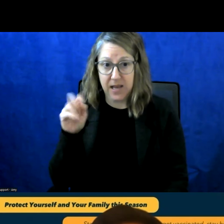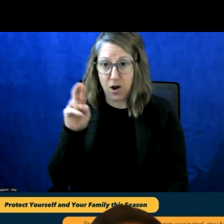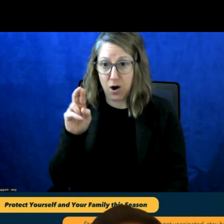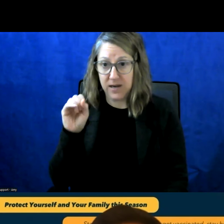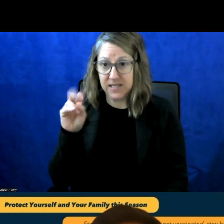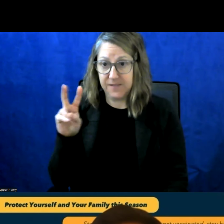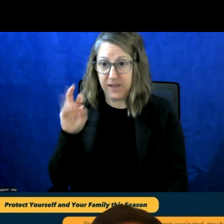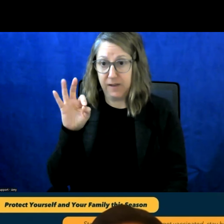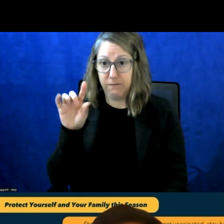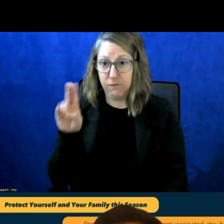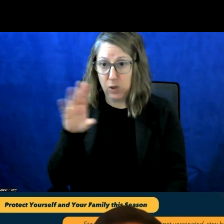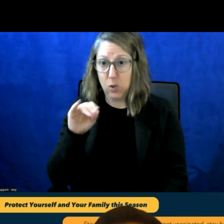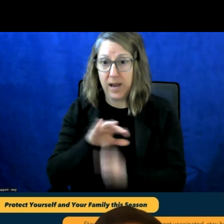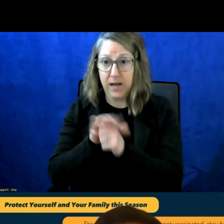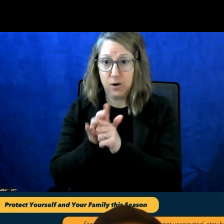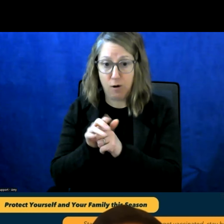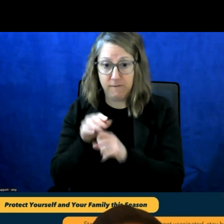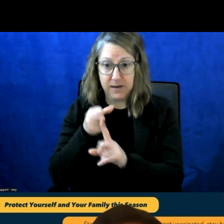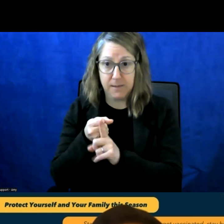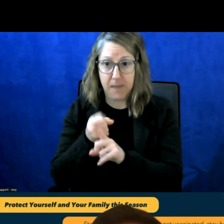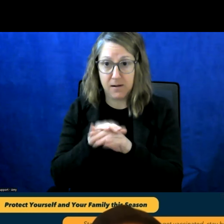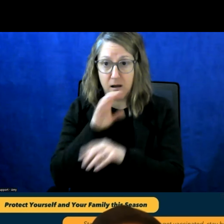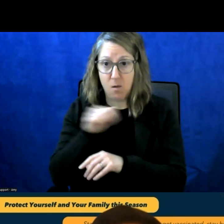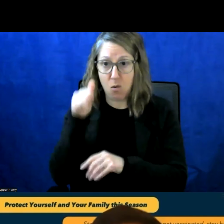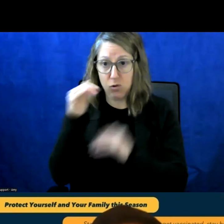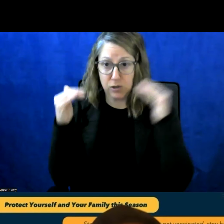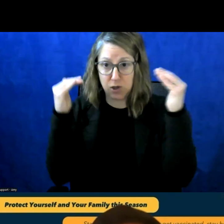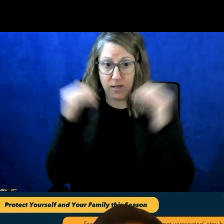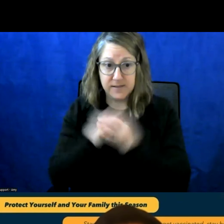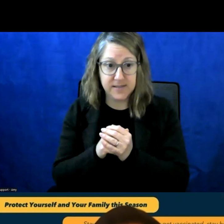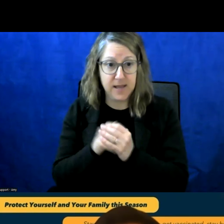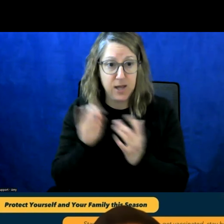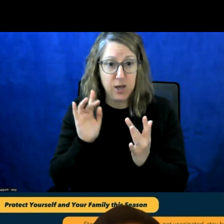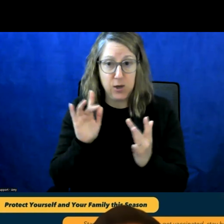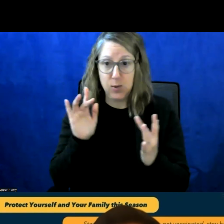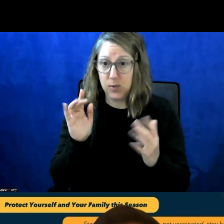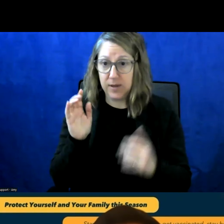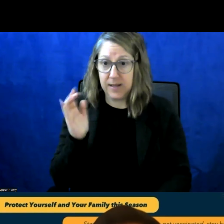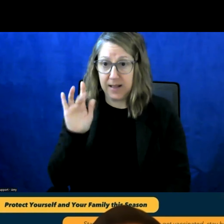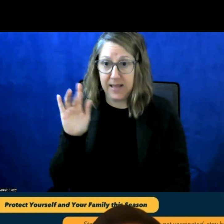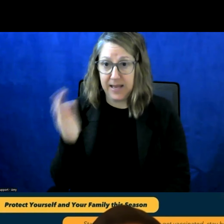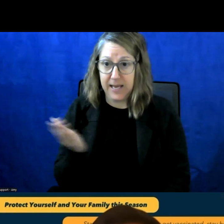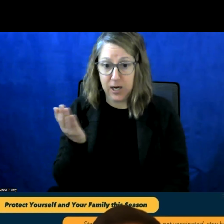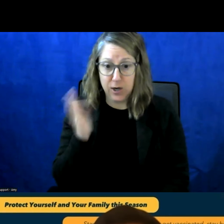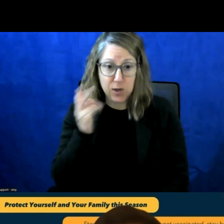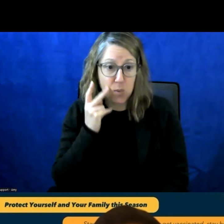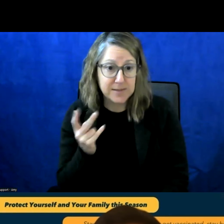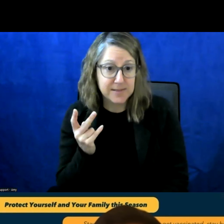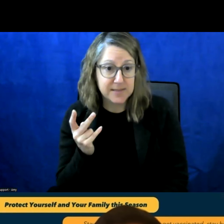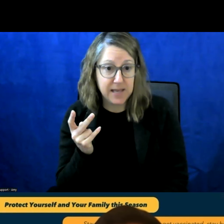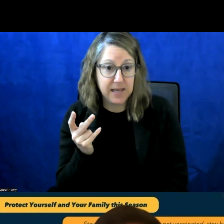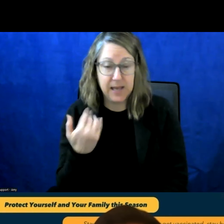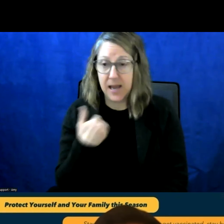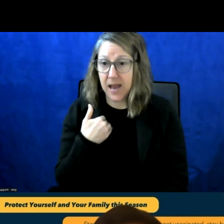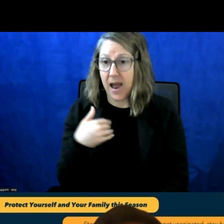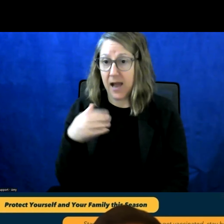COVID-19 impacts on older adults. If you click here, you will see that we have a toolkit that has